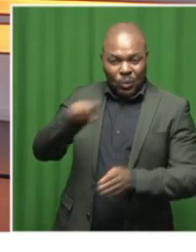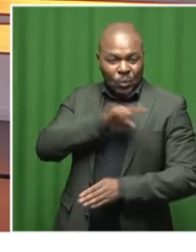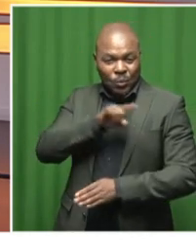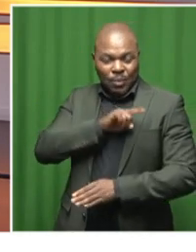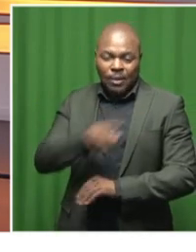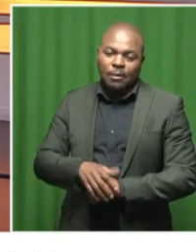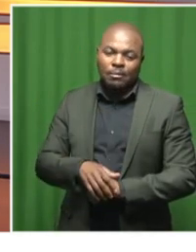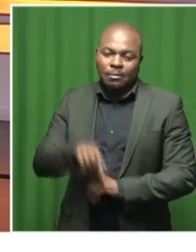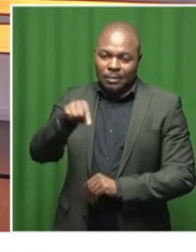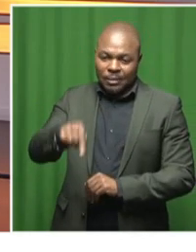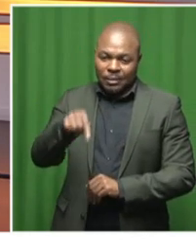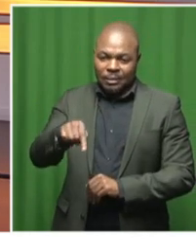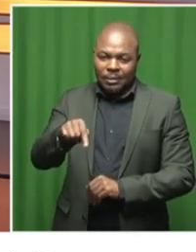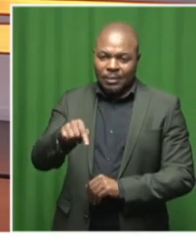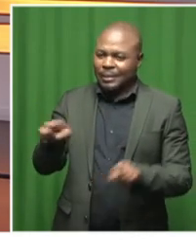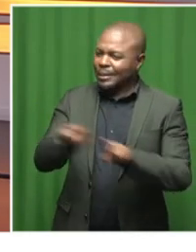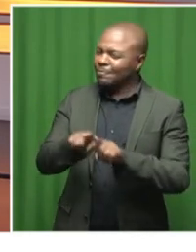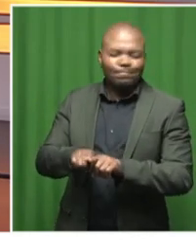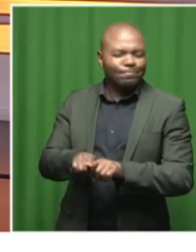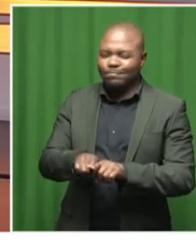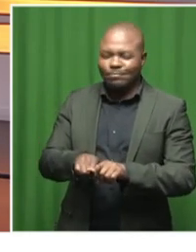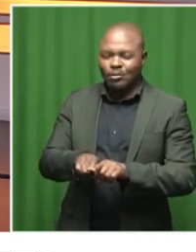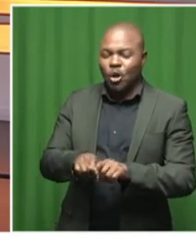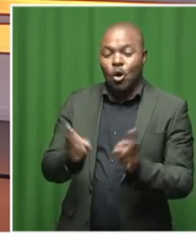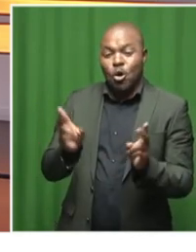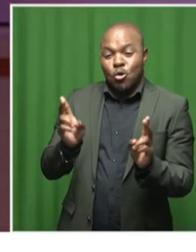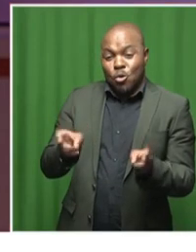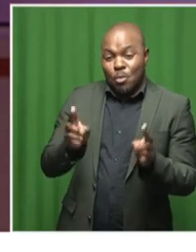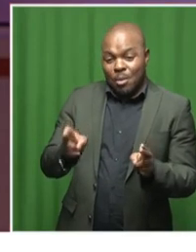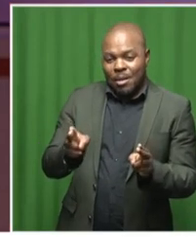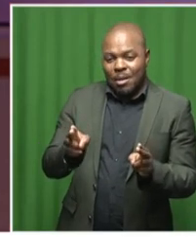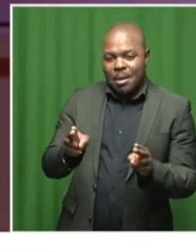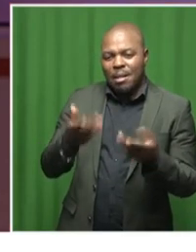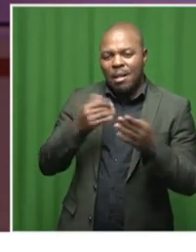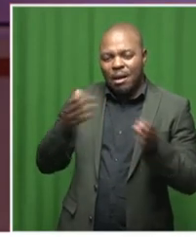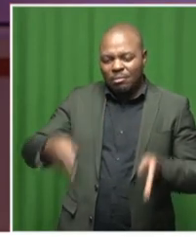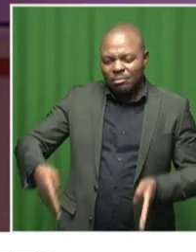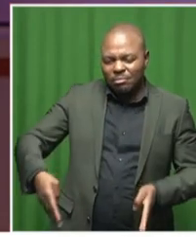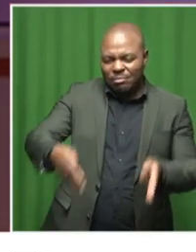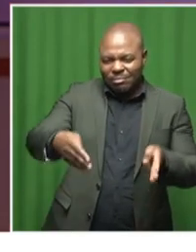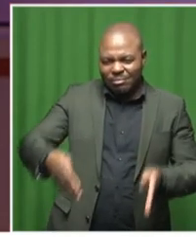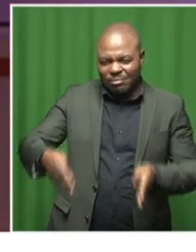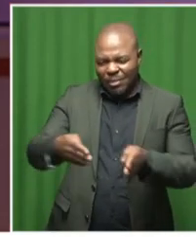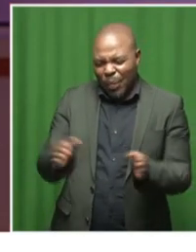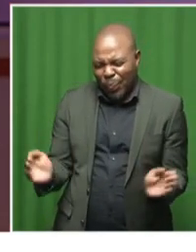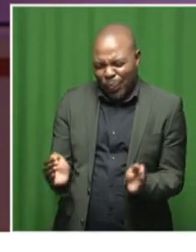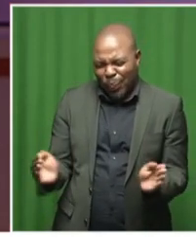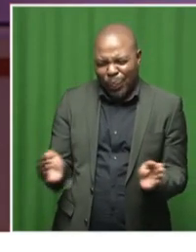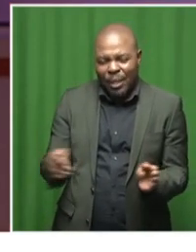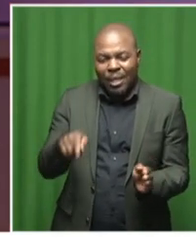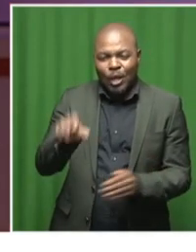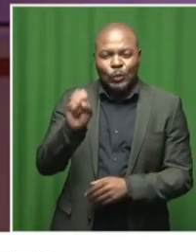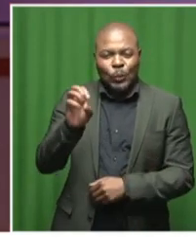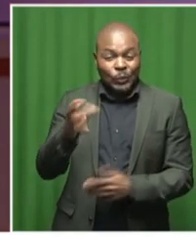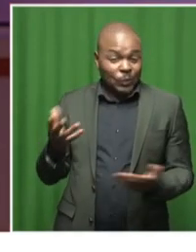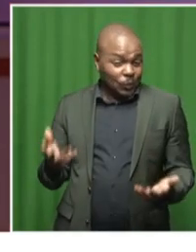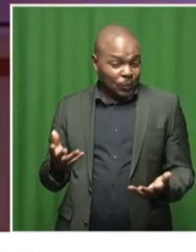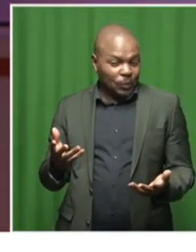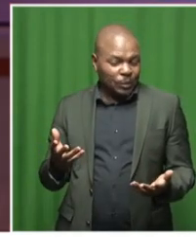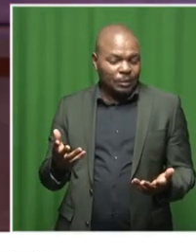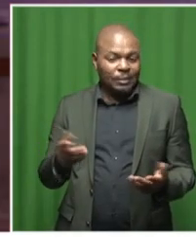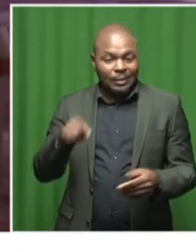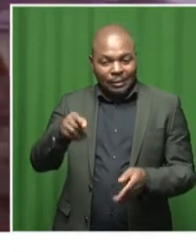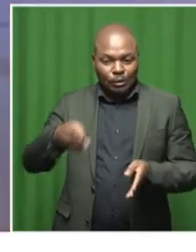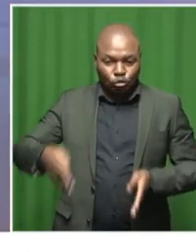of it's not the same. You know, normally you find pavements in Soweto very tiny. Yeah. So